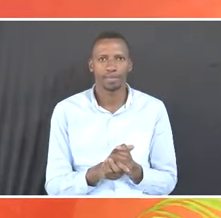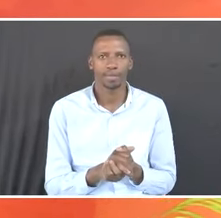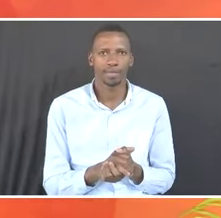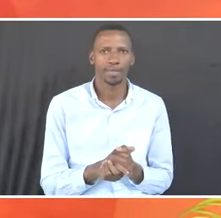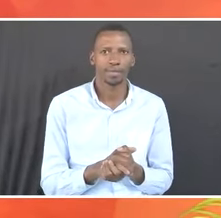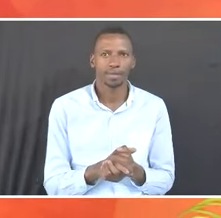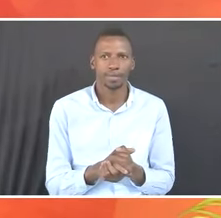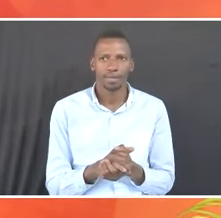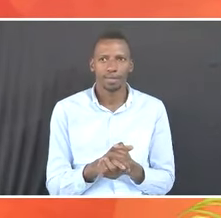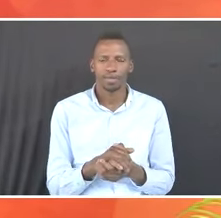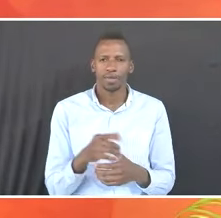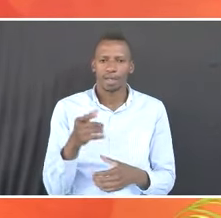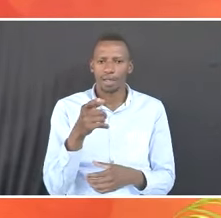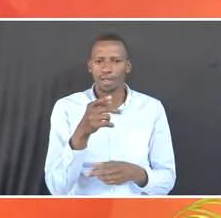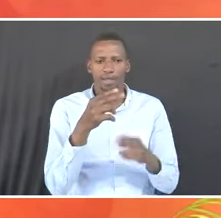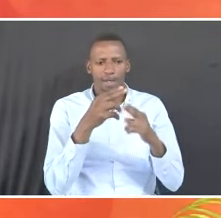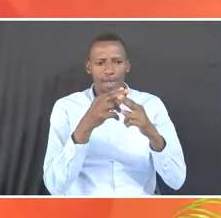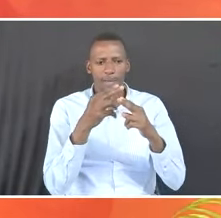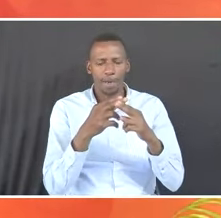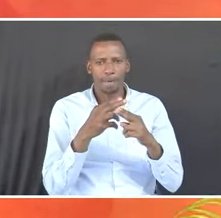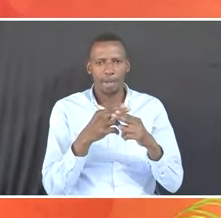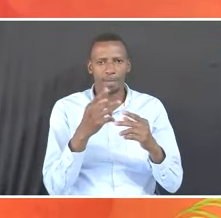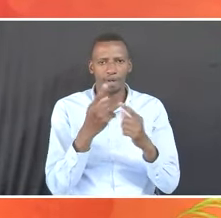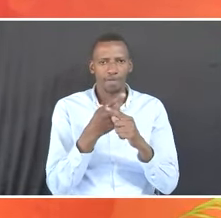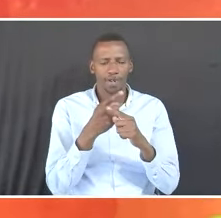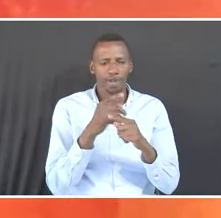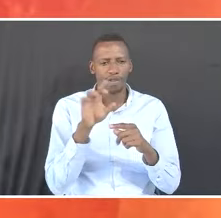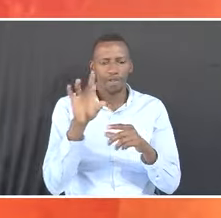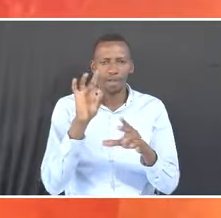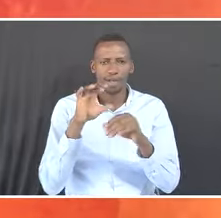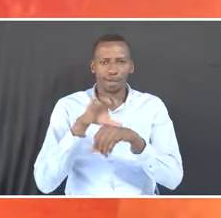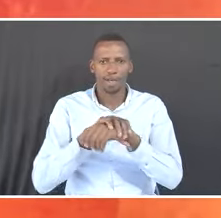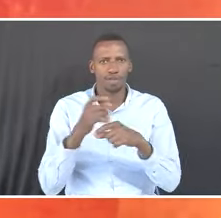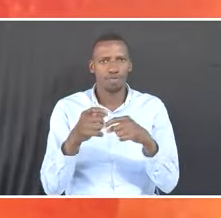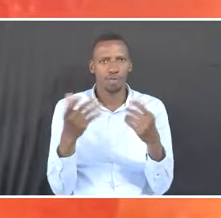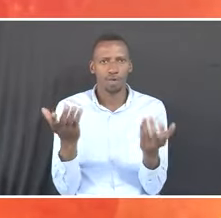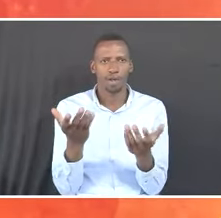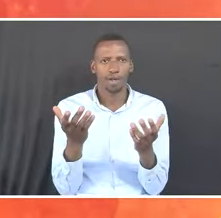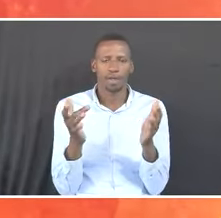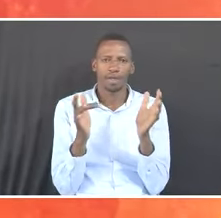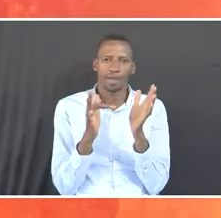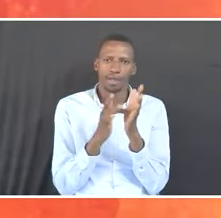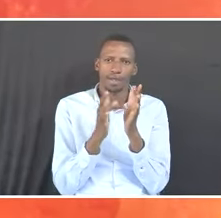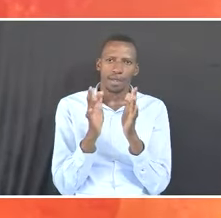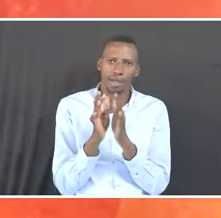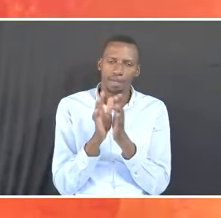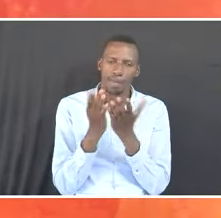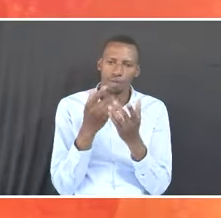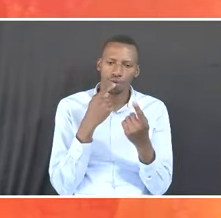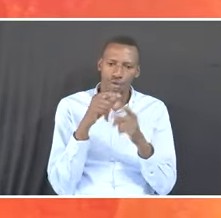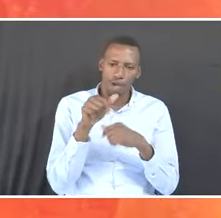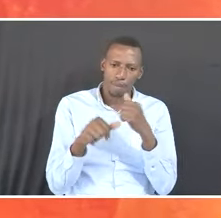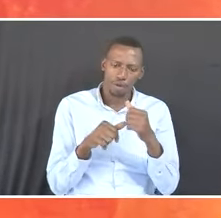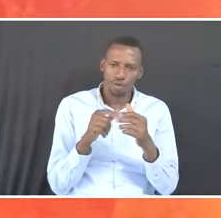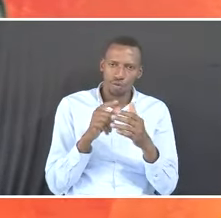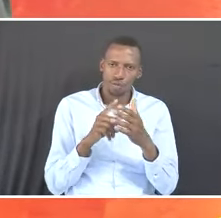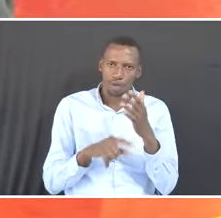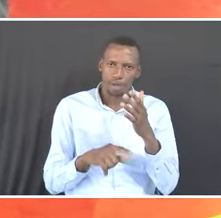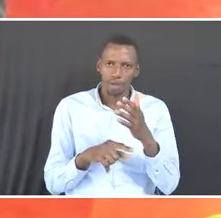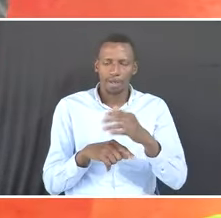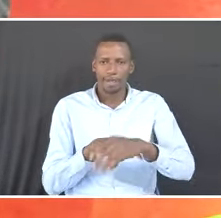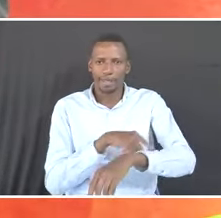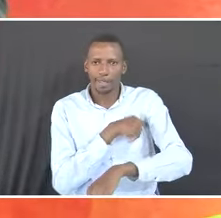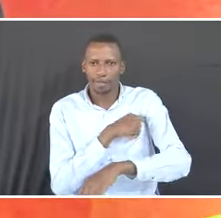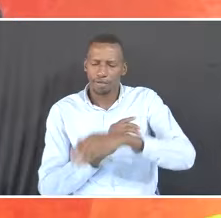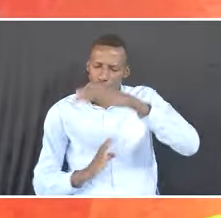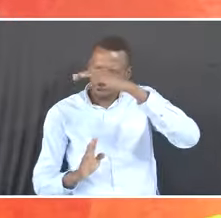Where do we pick these things from? The Bible speaks of chief of sinners, and the Bible speaks of